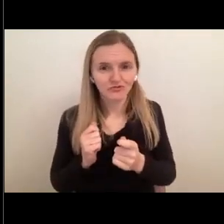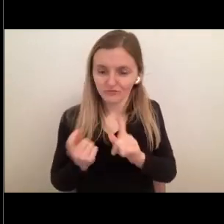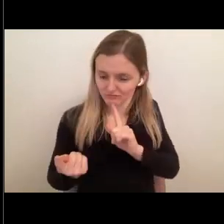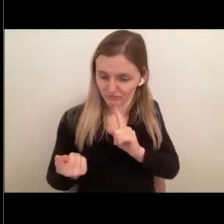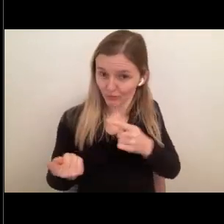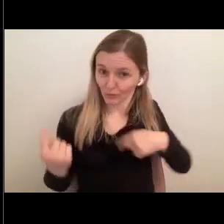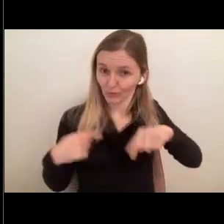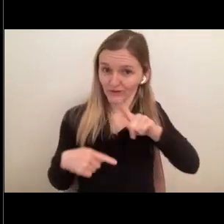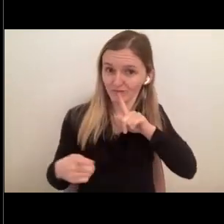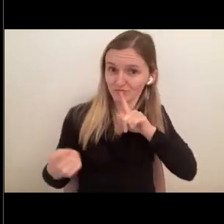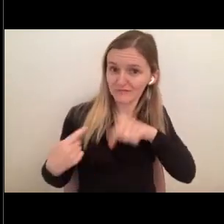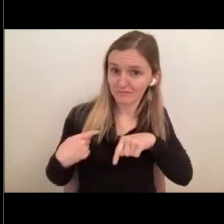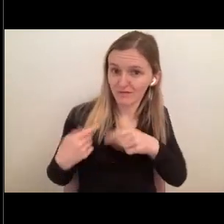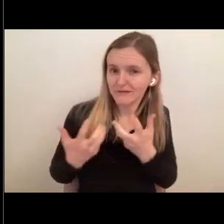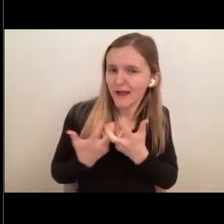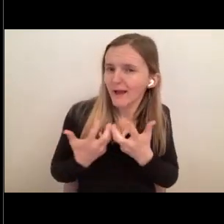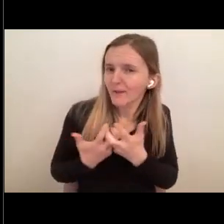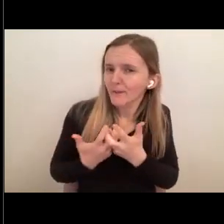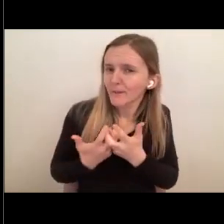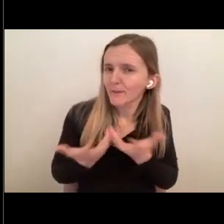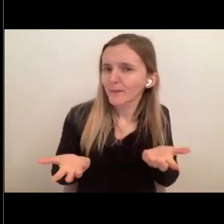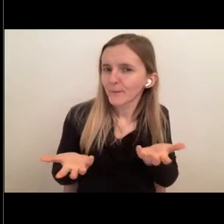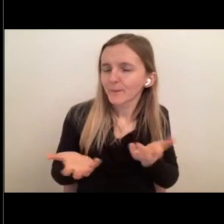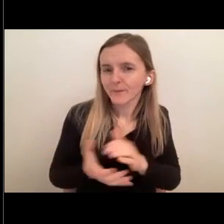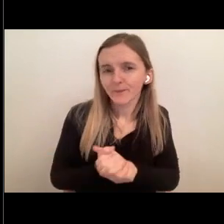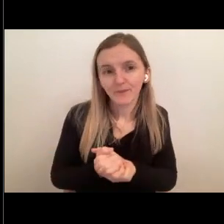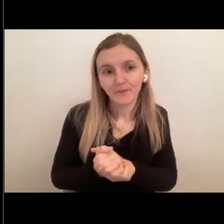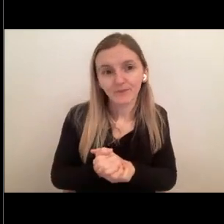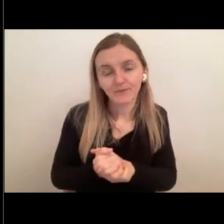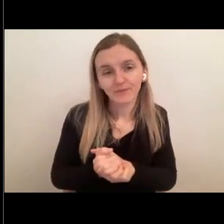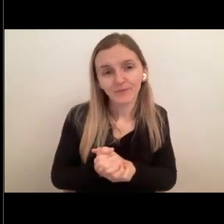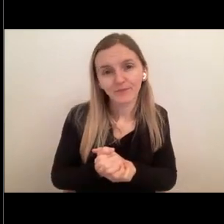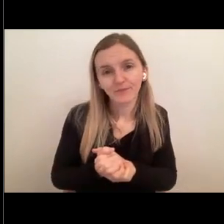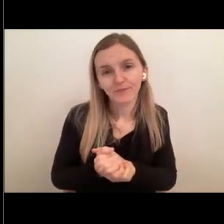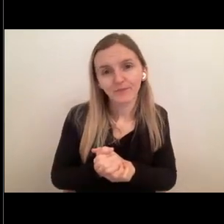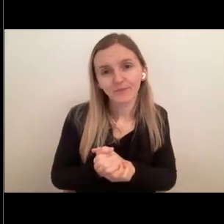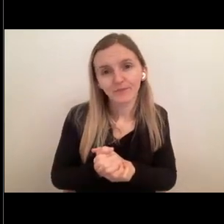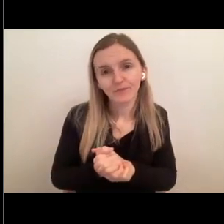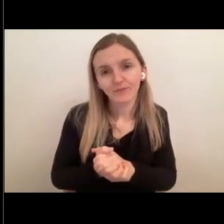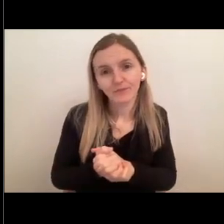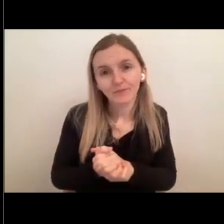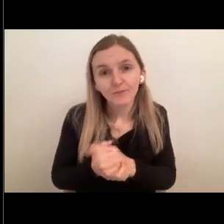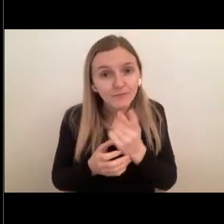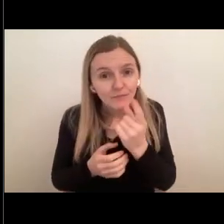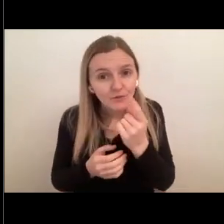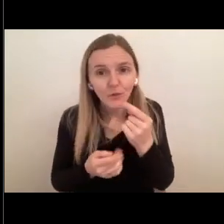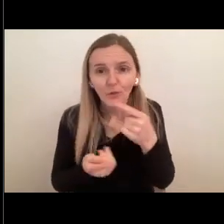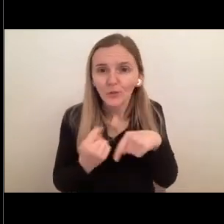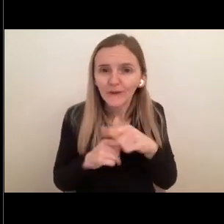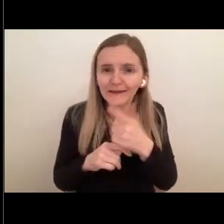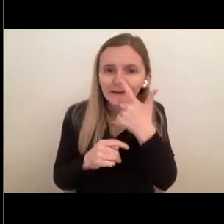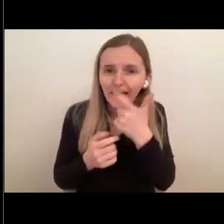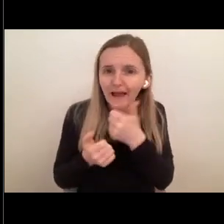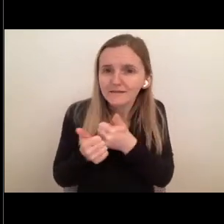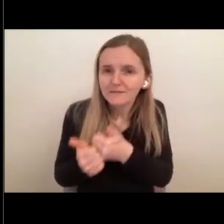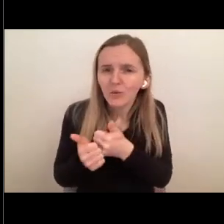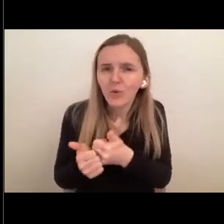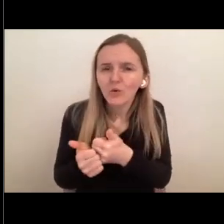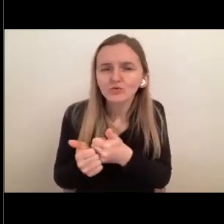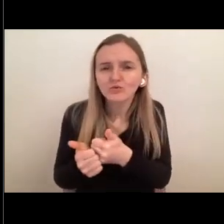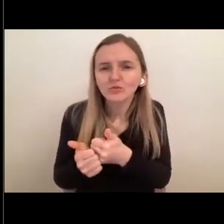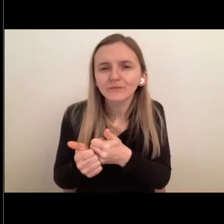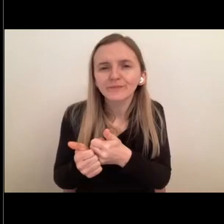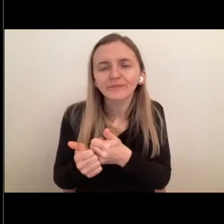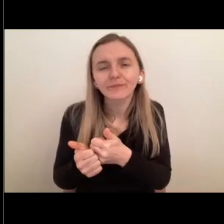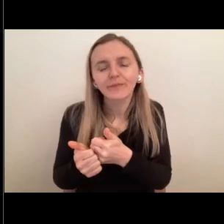moment? Are there things we can be doing to support them to what's called co-regulate?